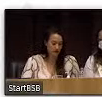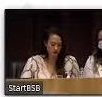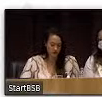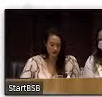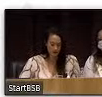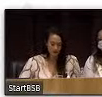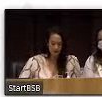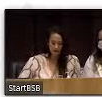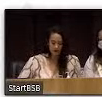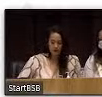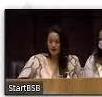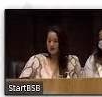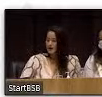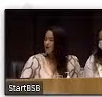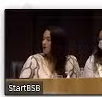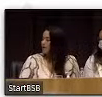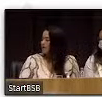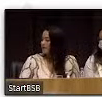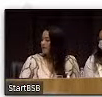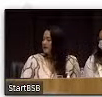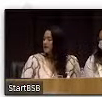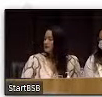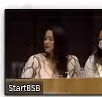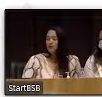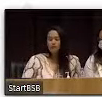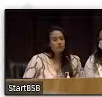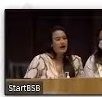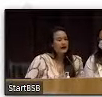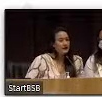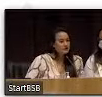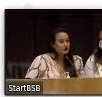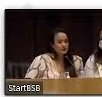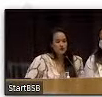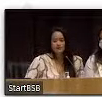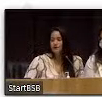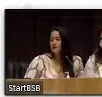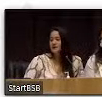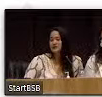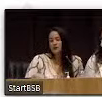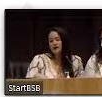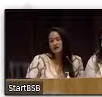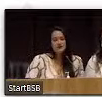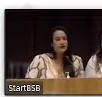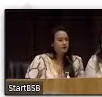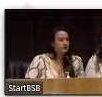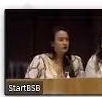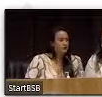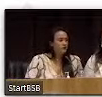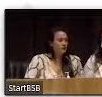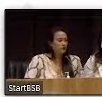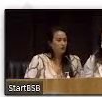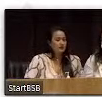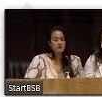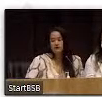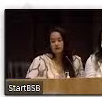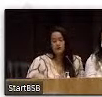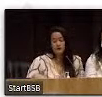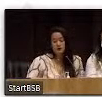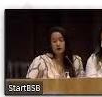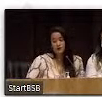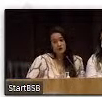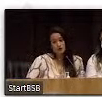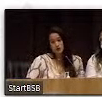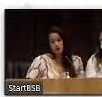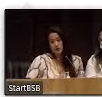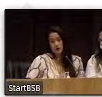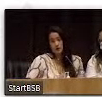to fulfill the demands of the users. Besides that, especially for